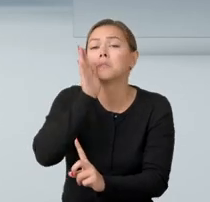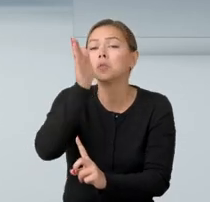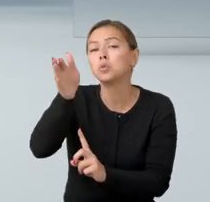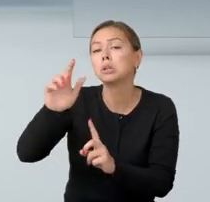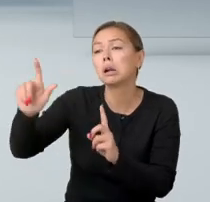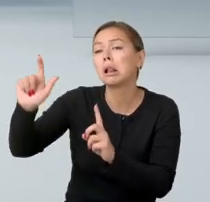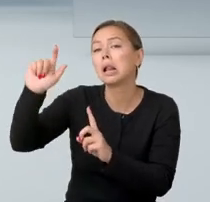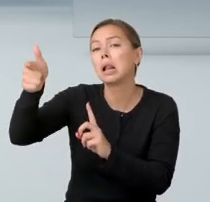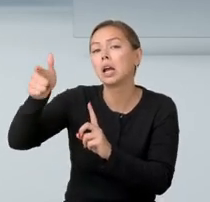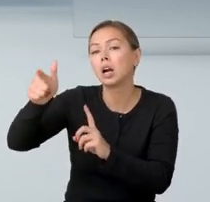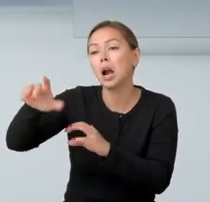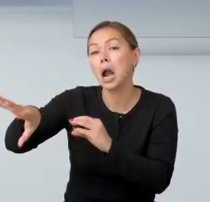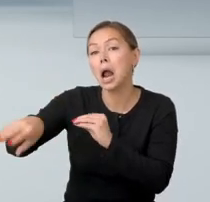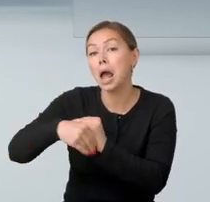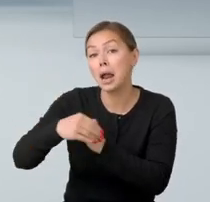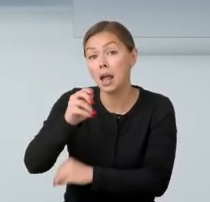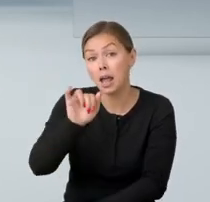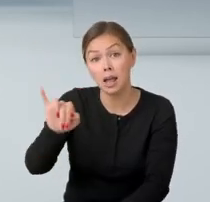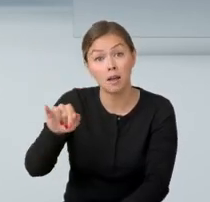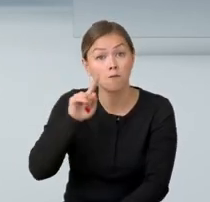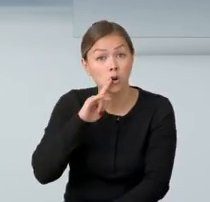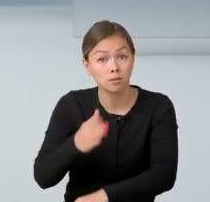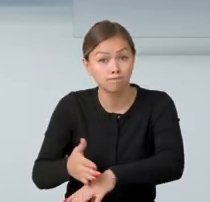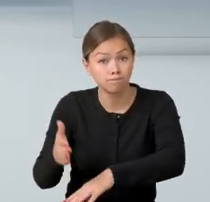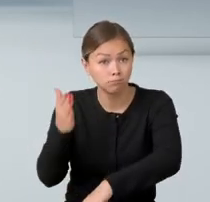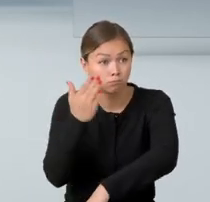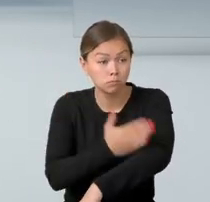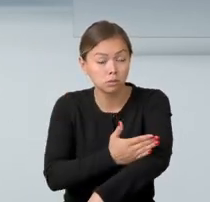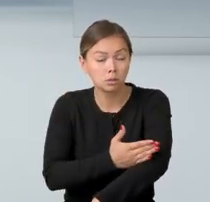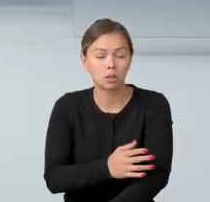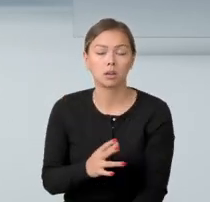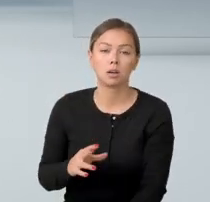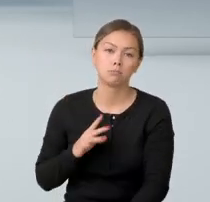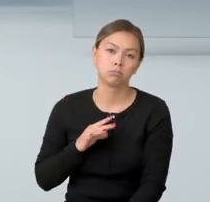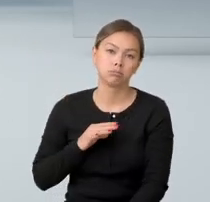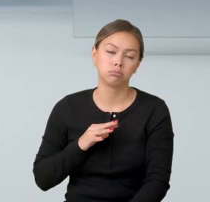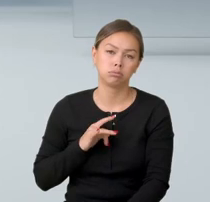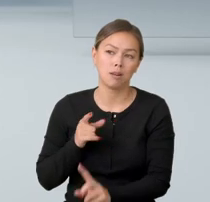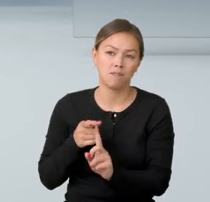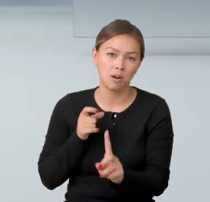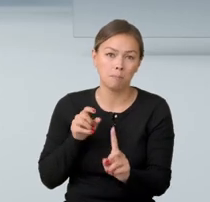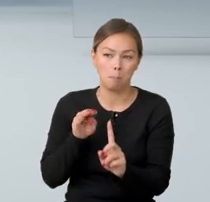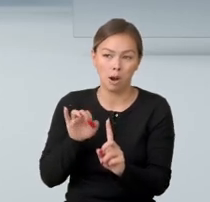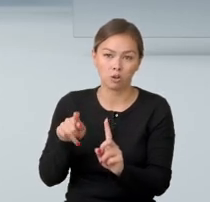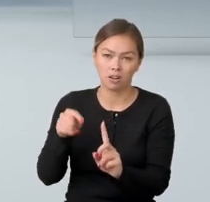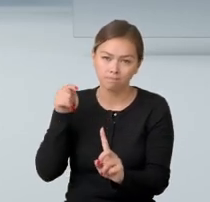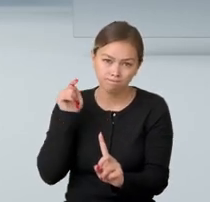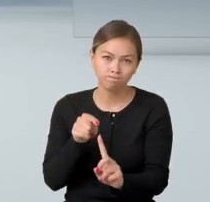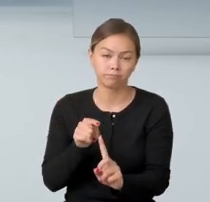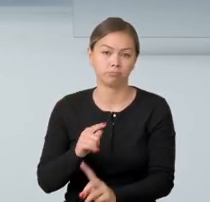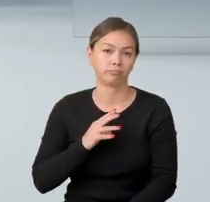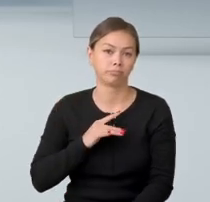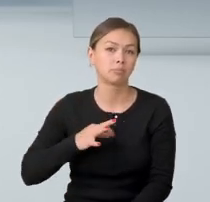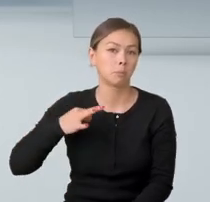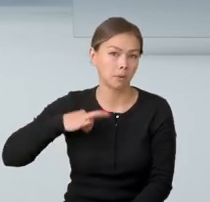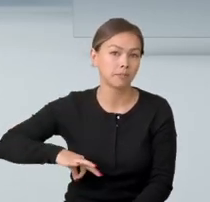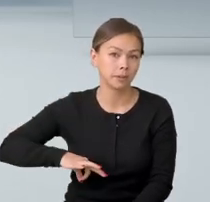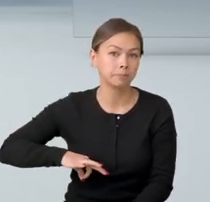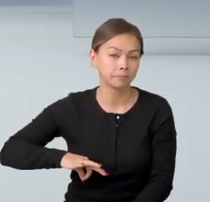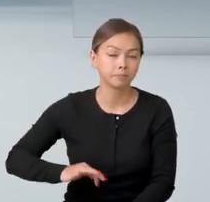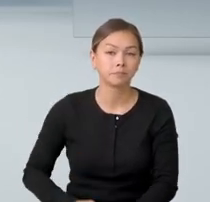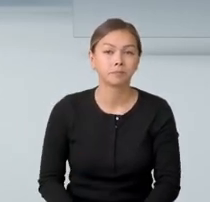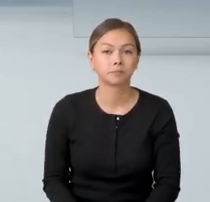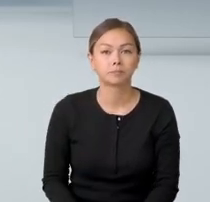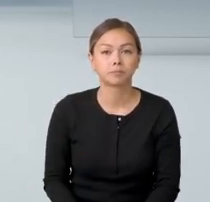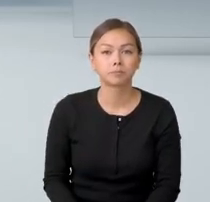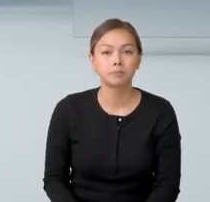future bring AI elements to improve your processes it's uh spectacular benefit coming